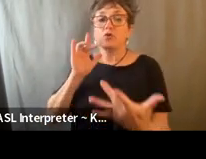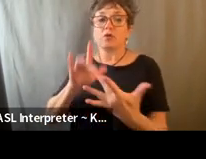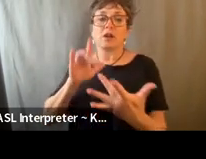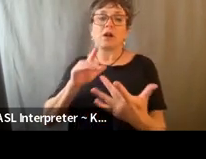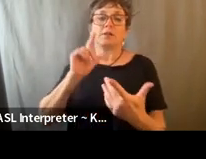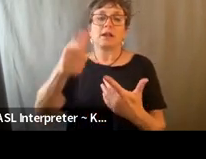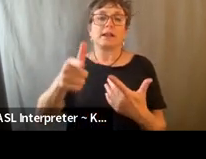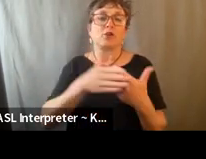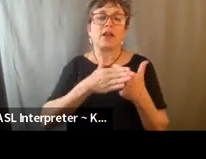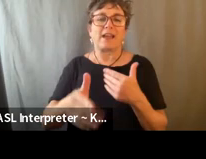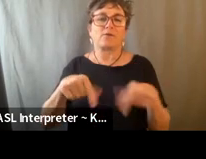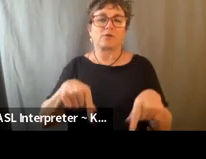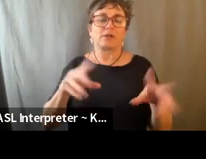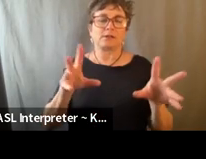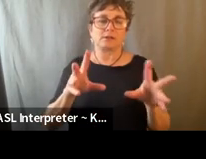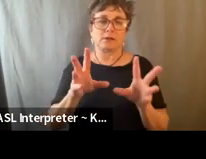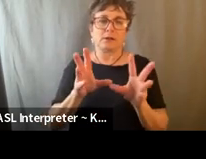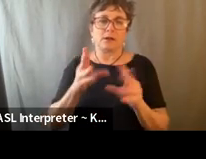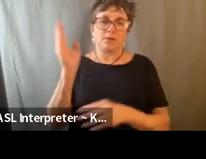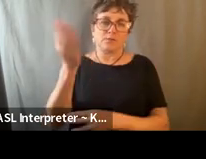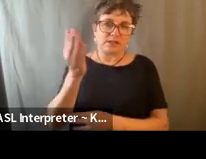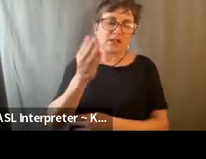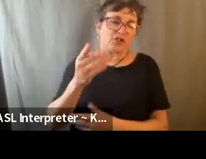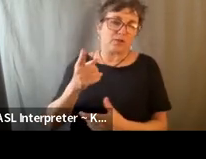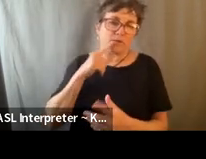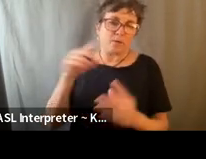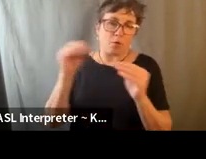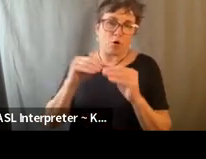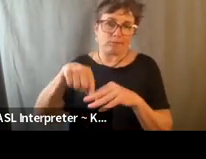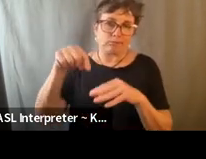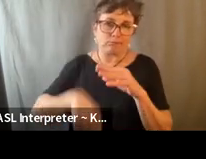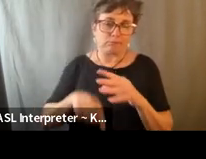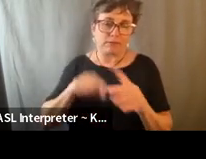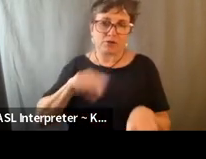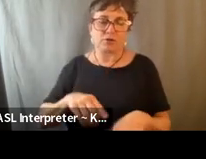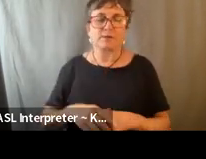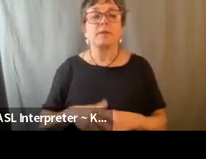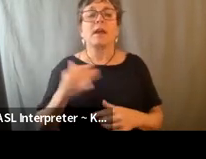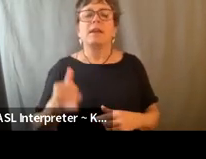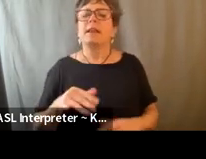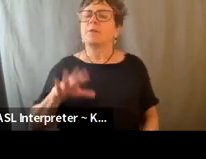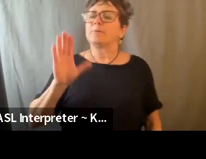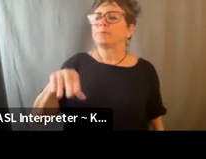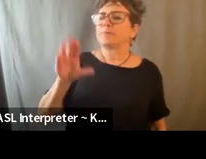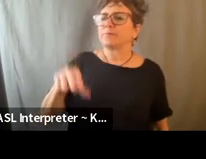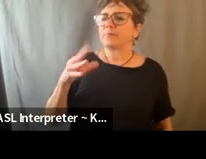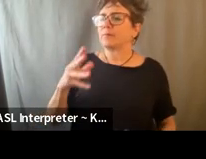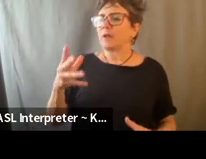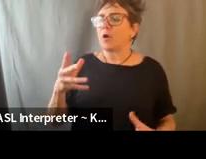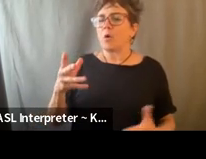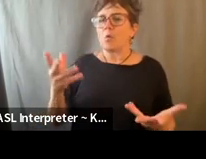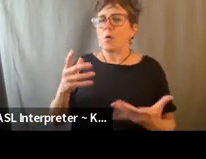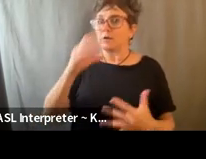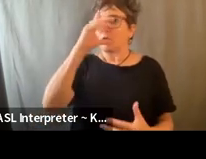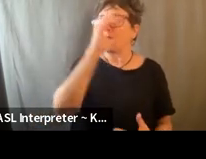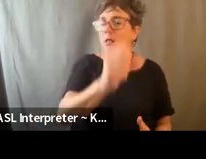be happy to chat with you a little more. Yeah. So first off, Erin, can you tell me a little bit about what grabs your attention